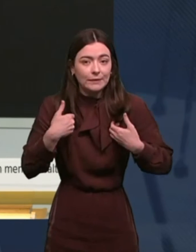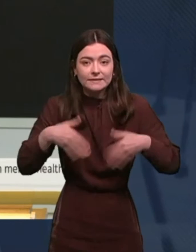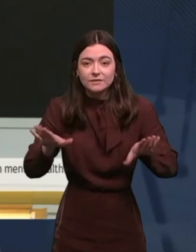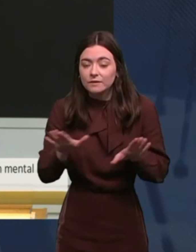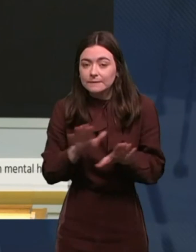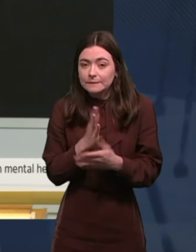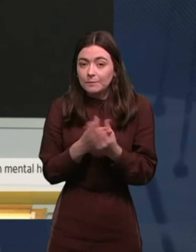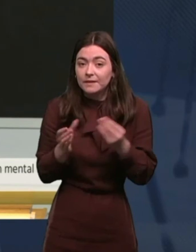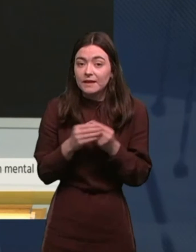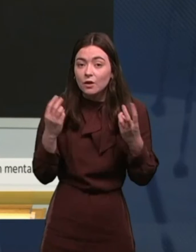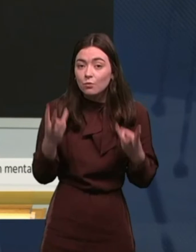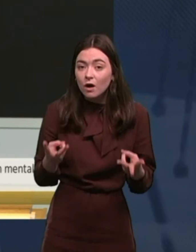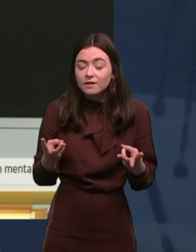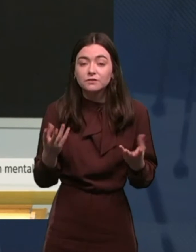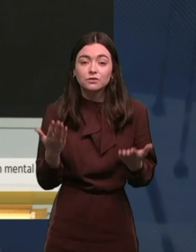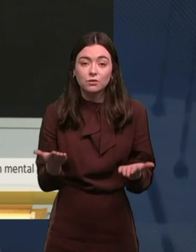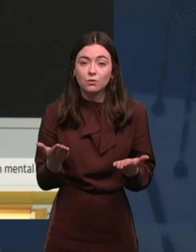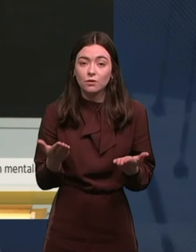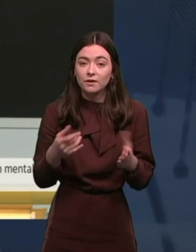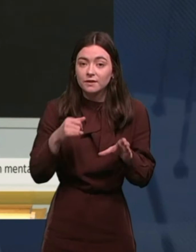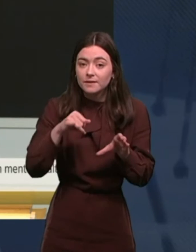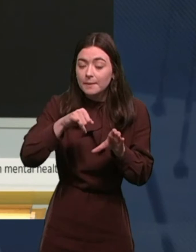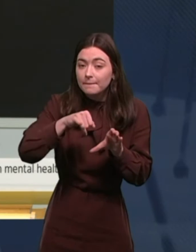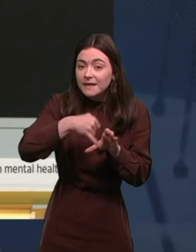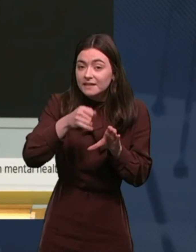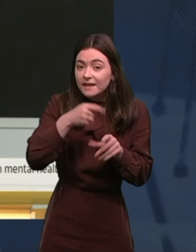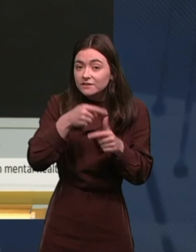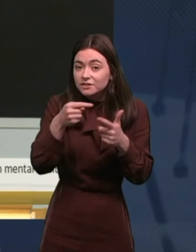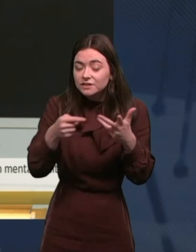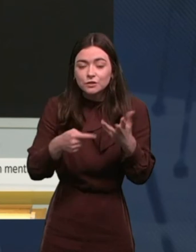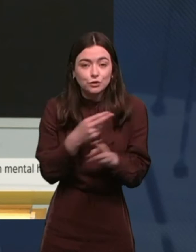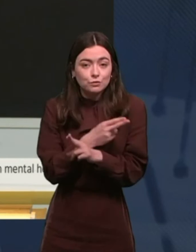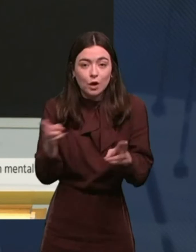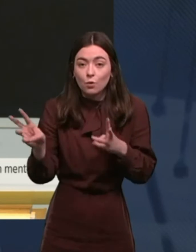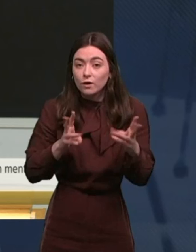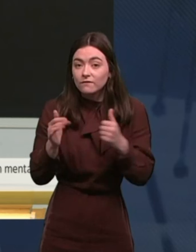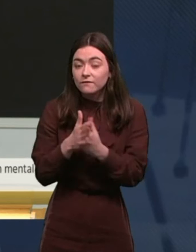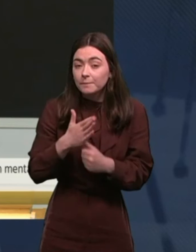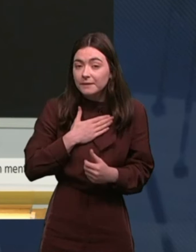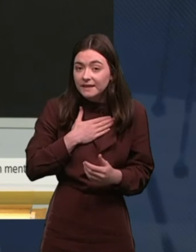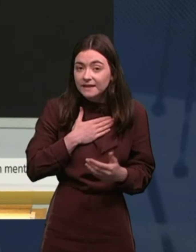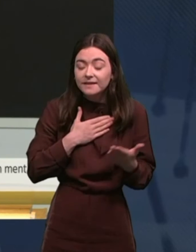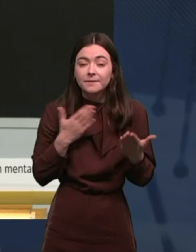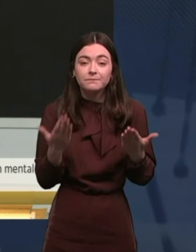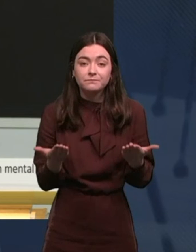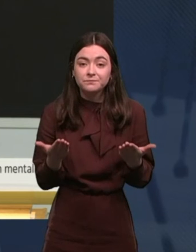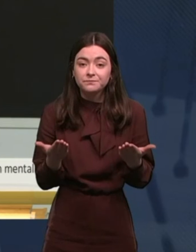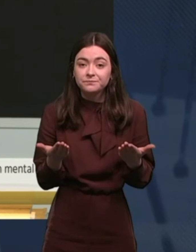something that I want, or these medications, do not work for me.